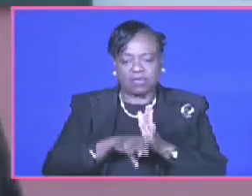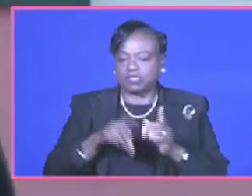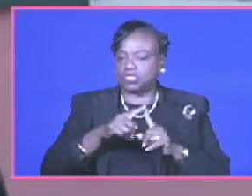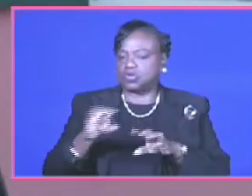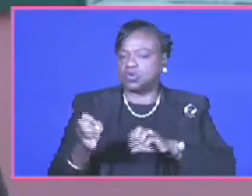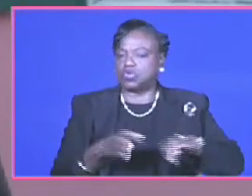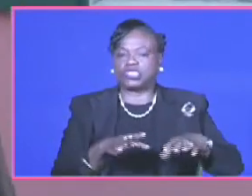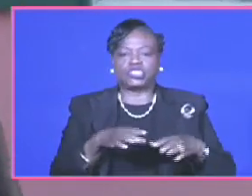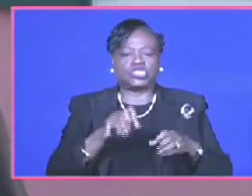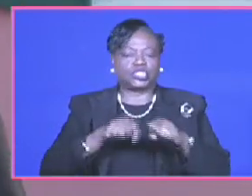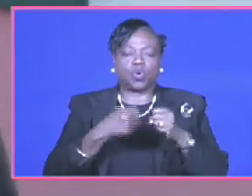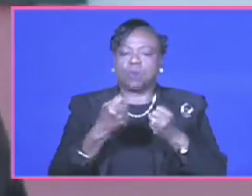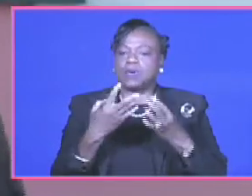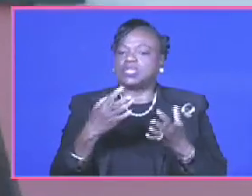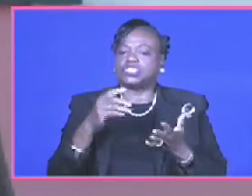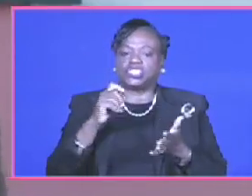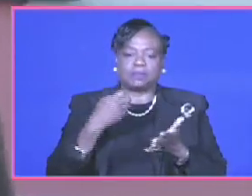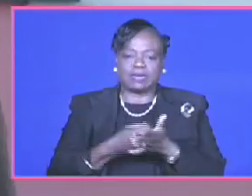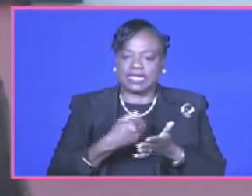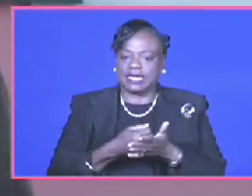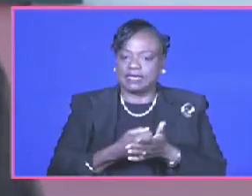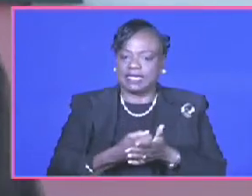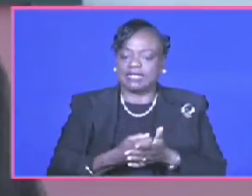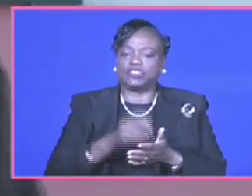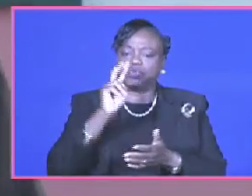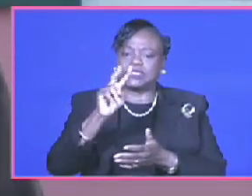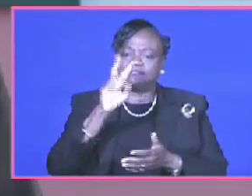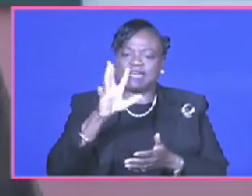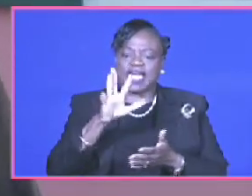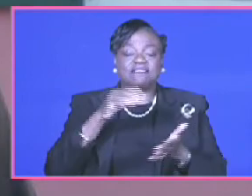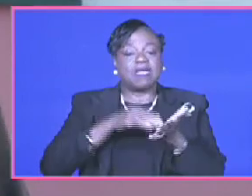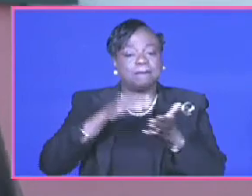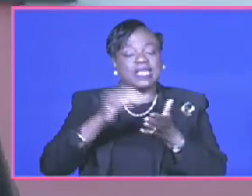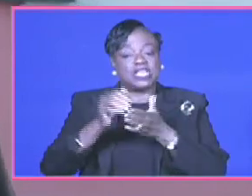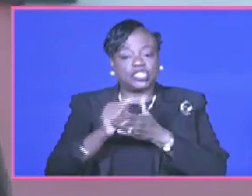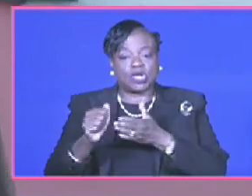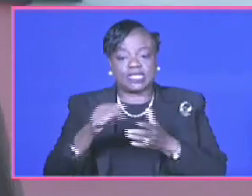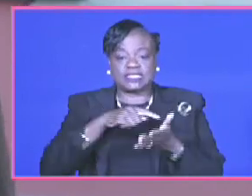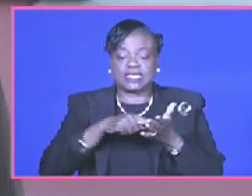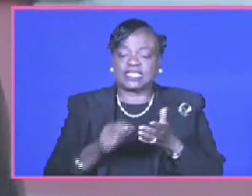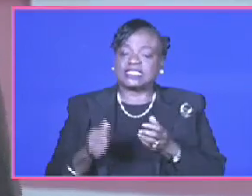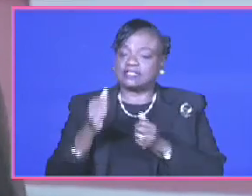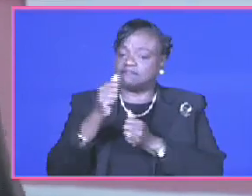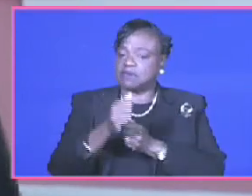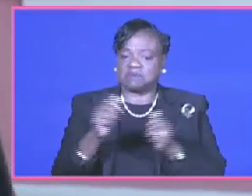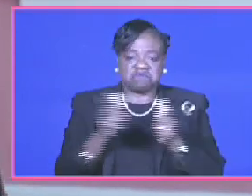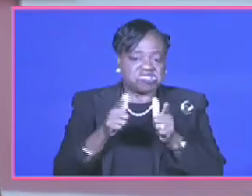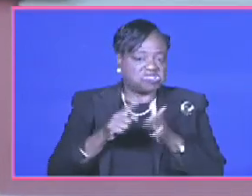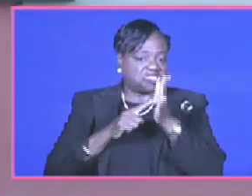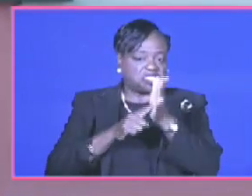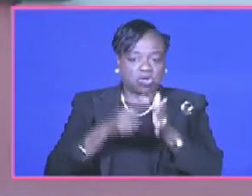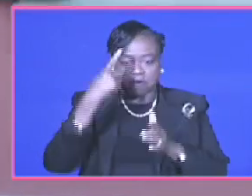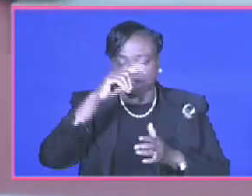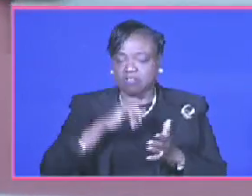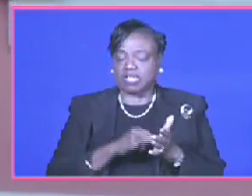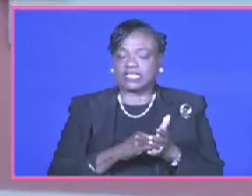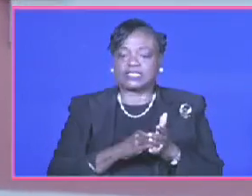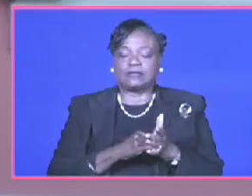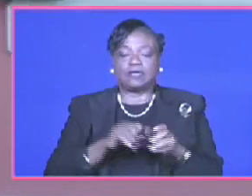remind everybody that this has cost the taxpayer in excess of $25 million thus far, and we have very little to show for it. And